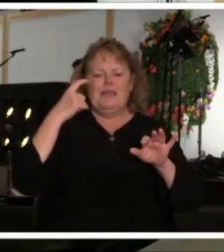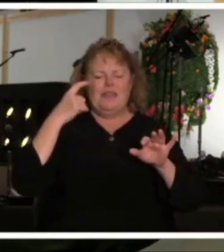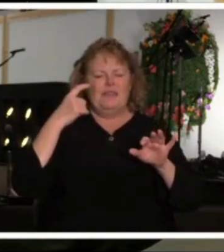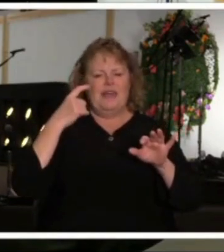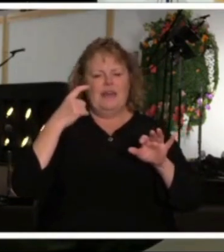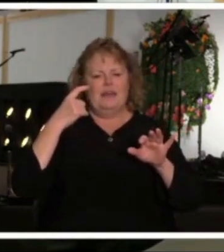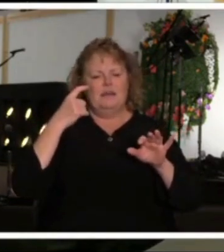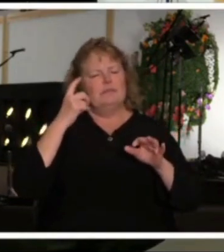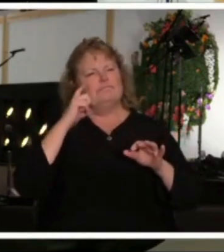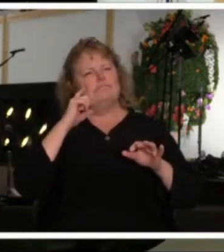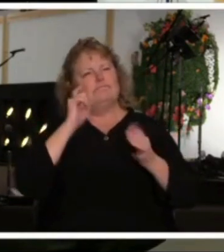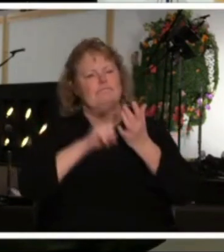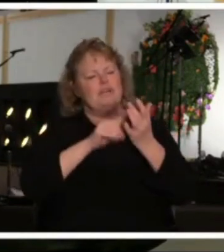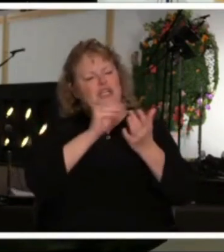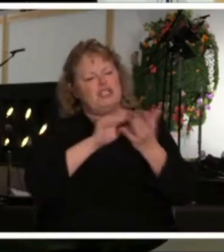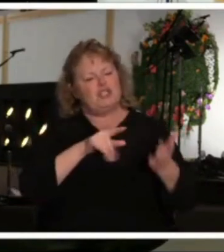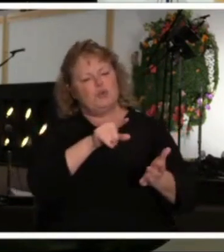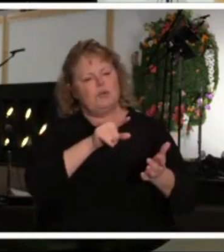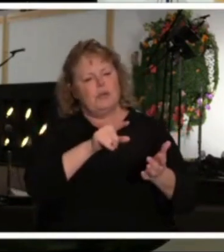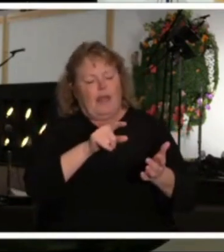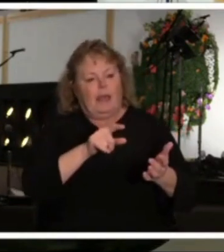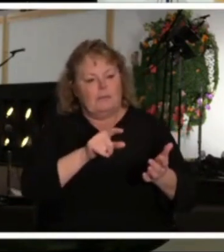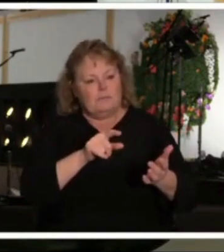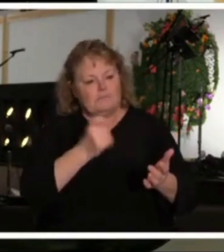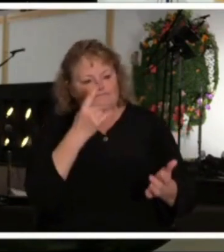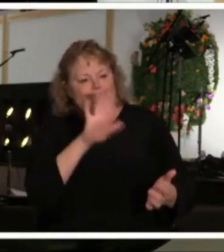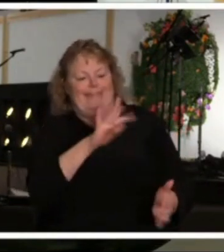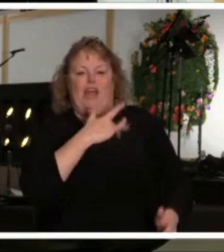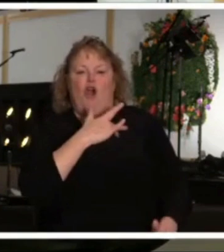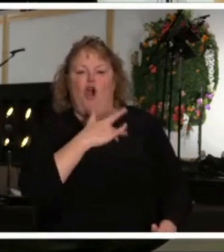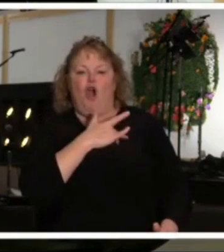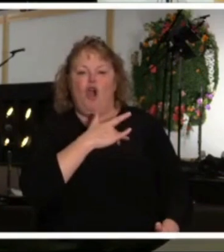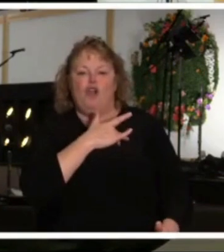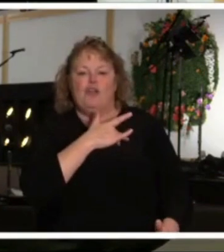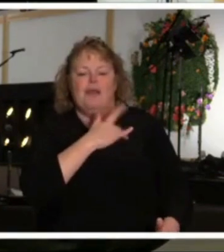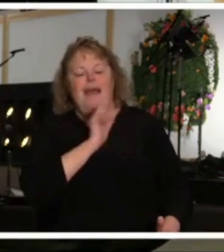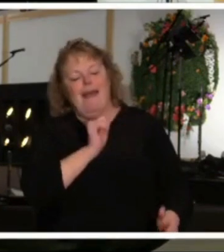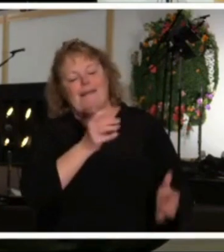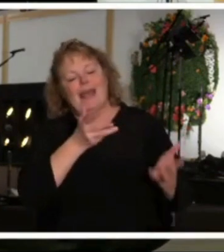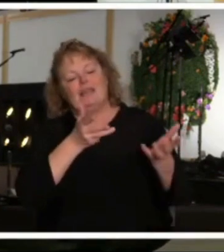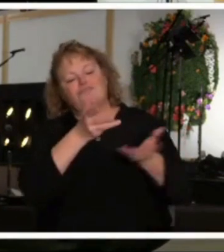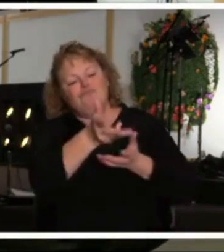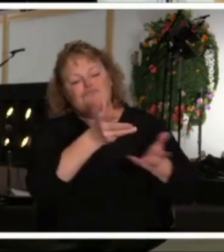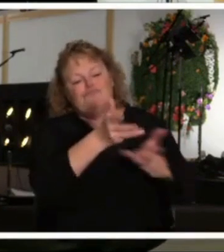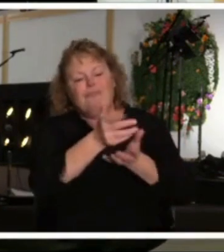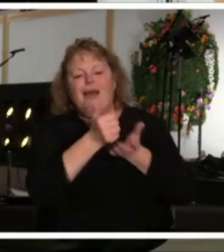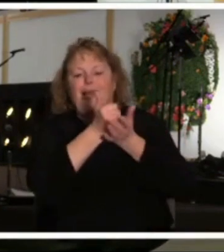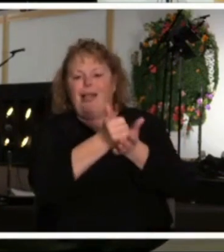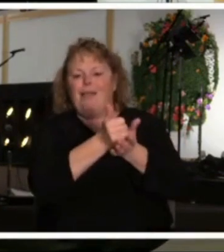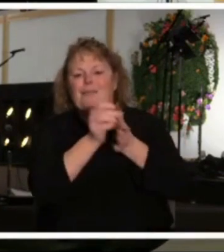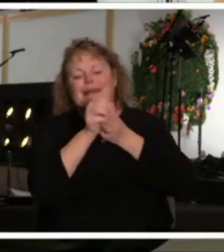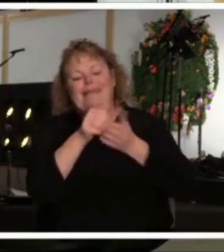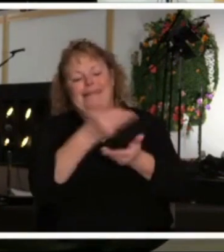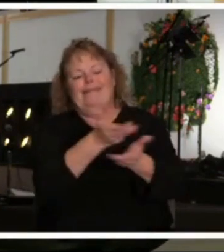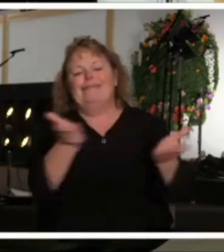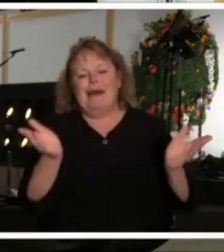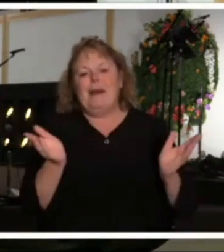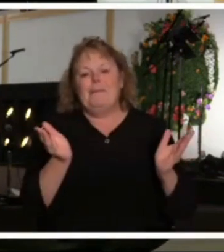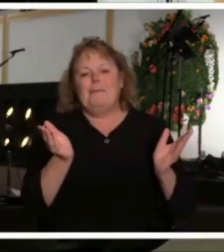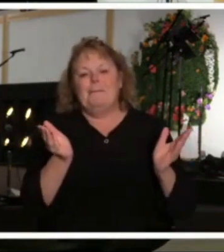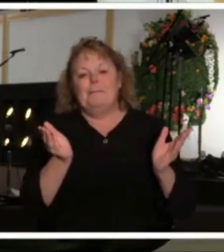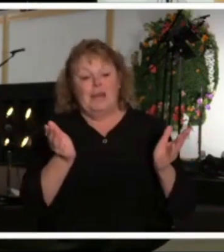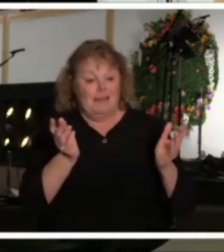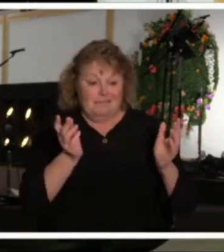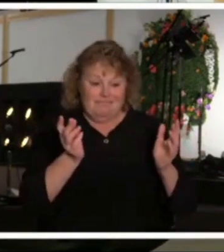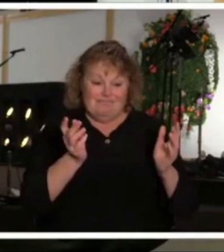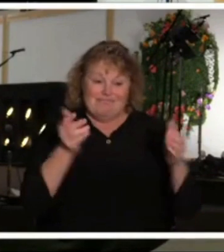said, that can read a heart and a mind, and that through that they would have the ability to guide and direct and introduce